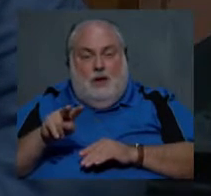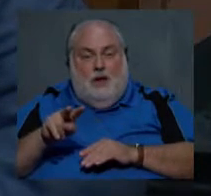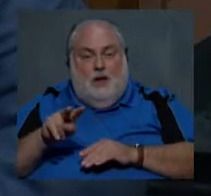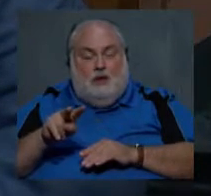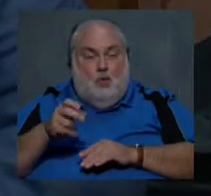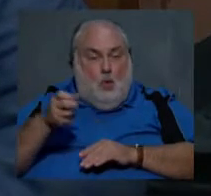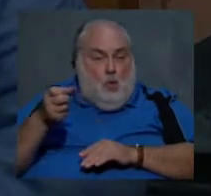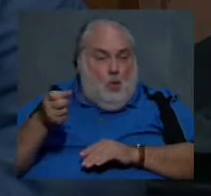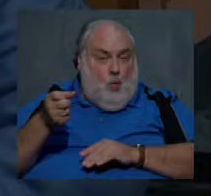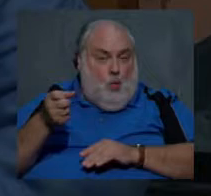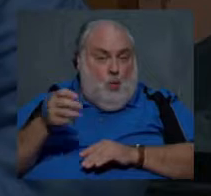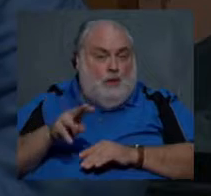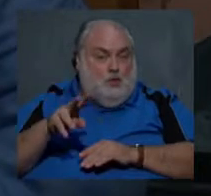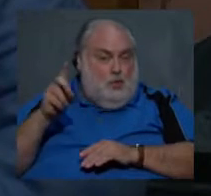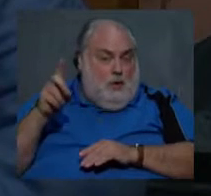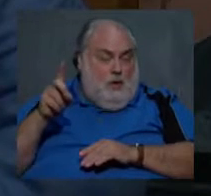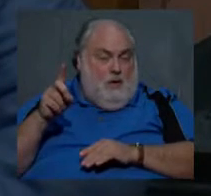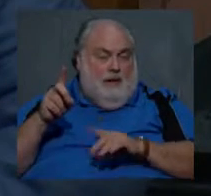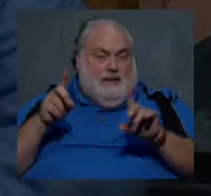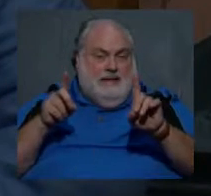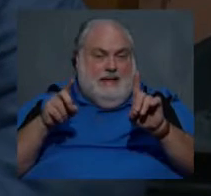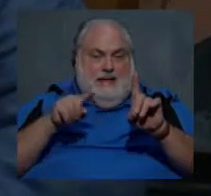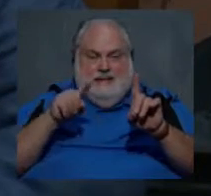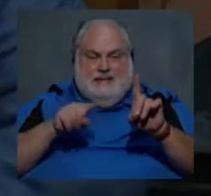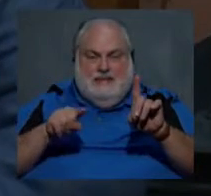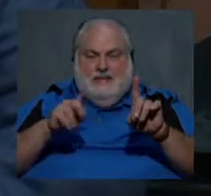consent withdrawal. Item D, file number